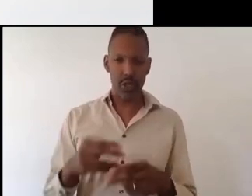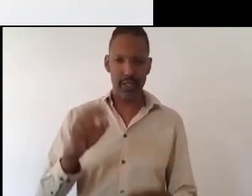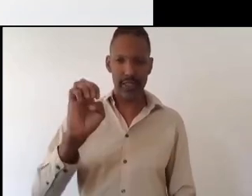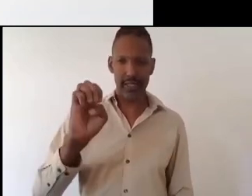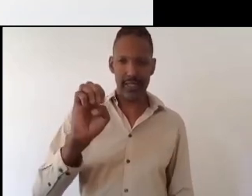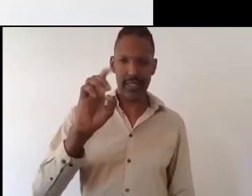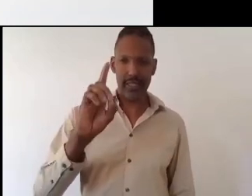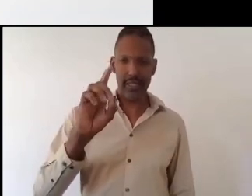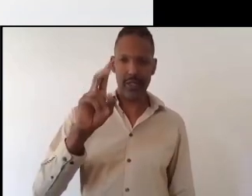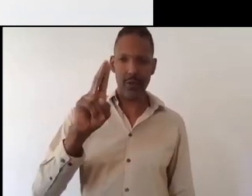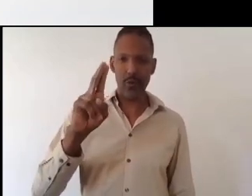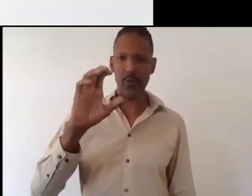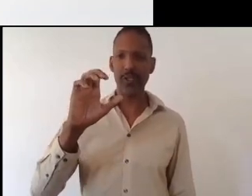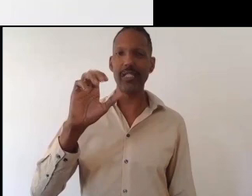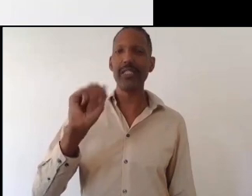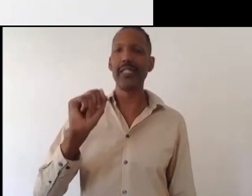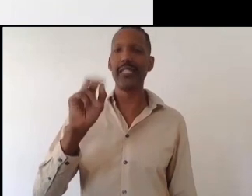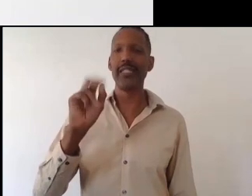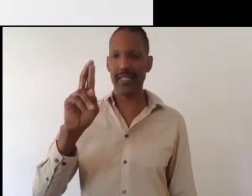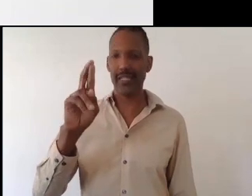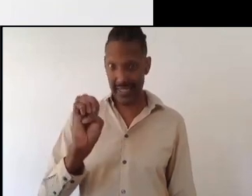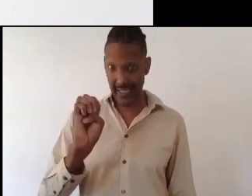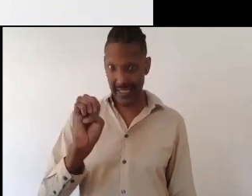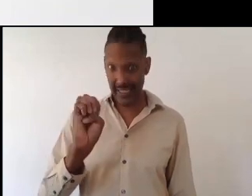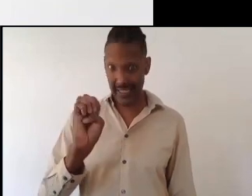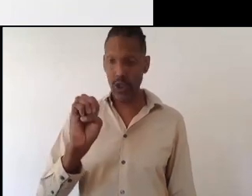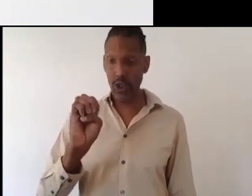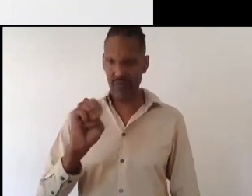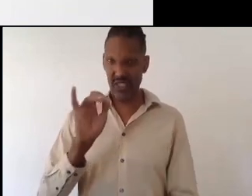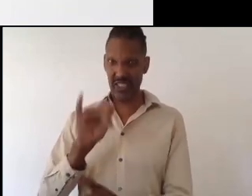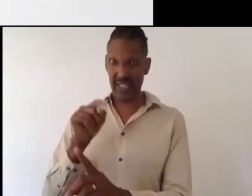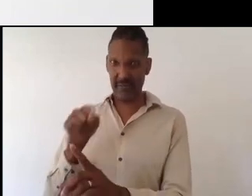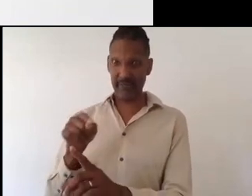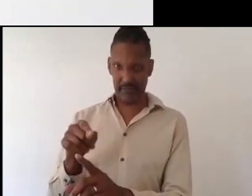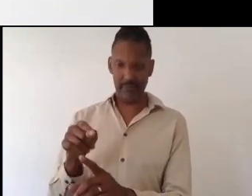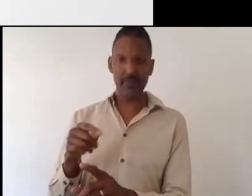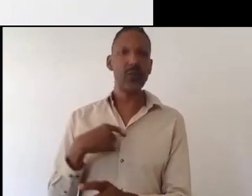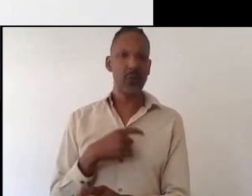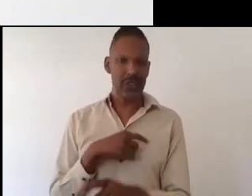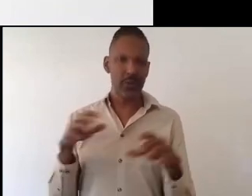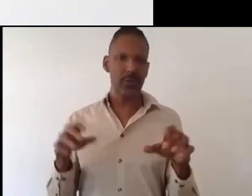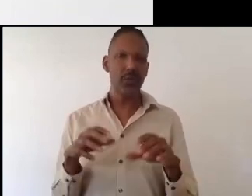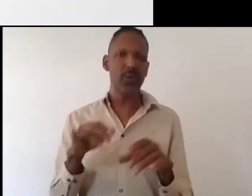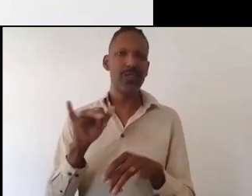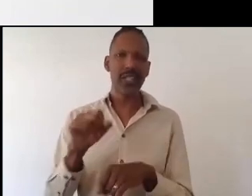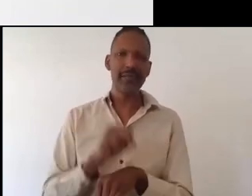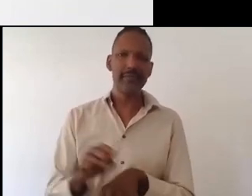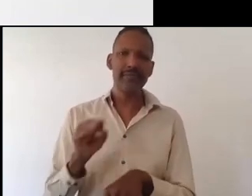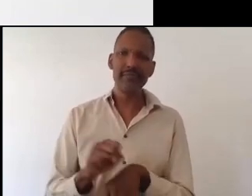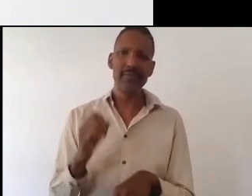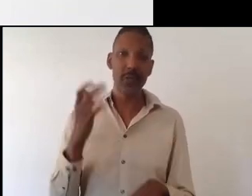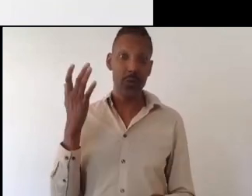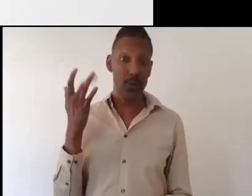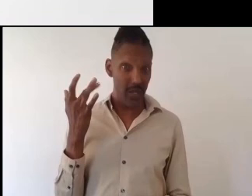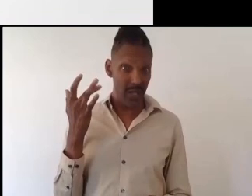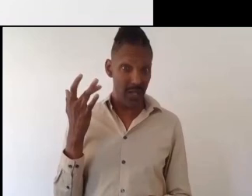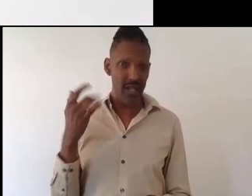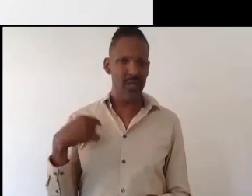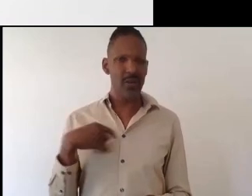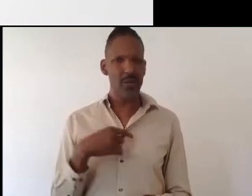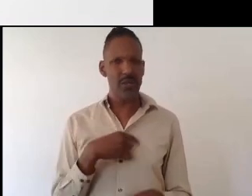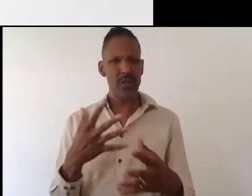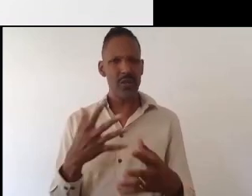involved across the country in the Educare network. And we're doing this work to try to develop a better understanding